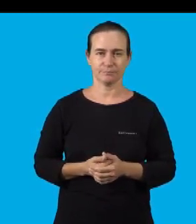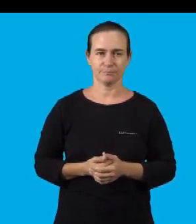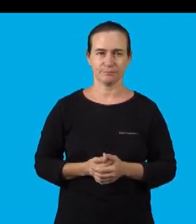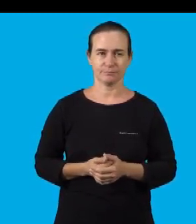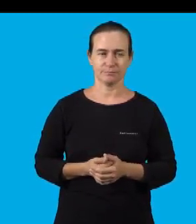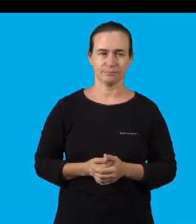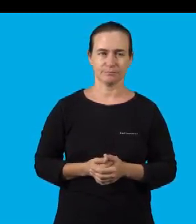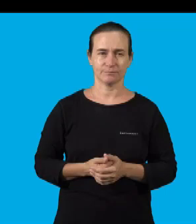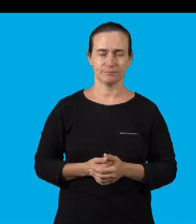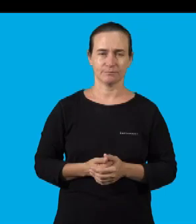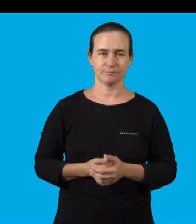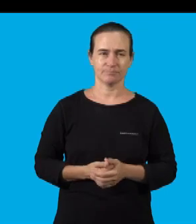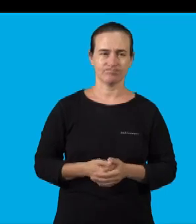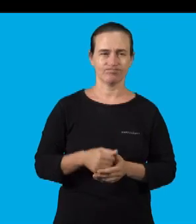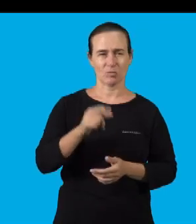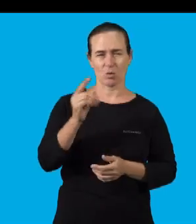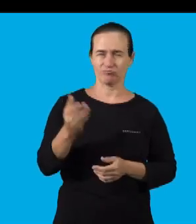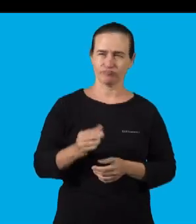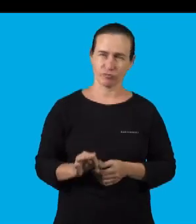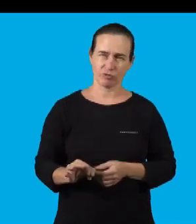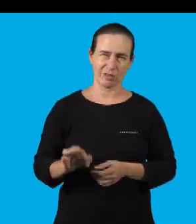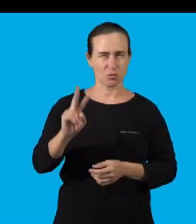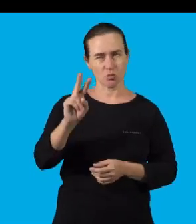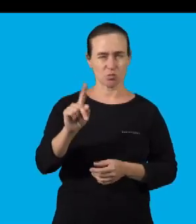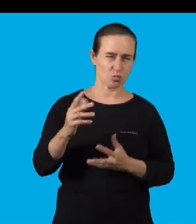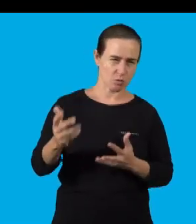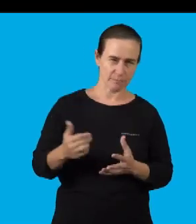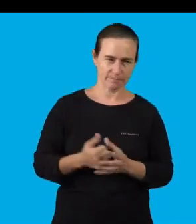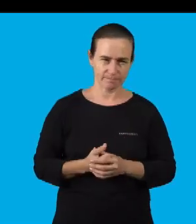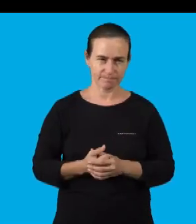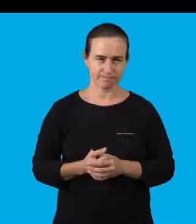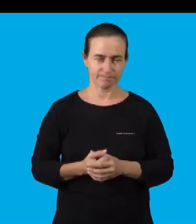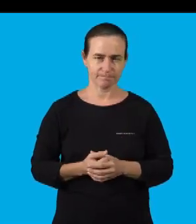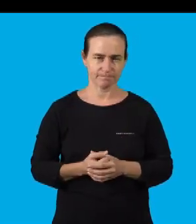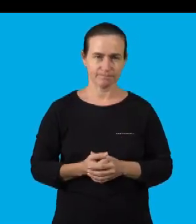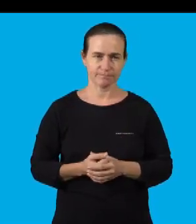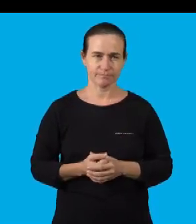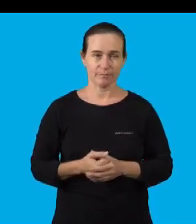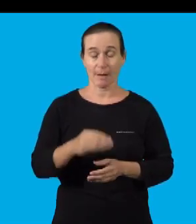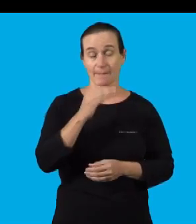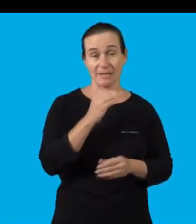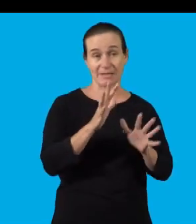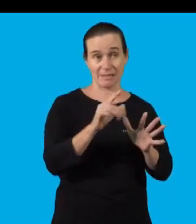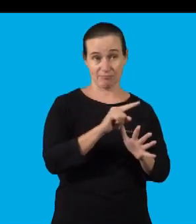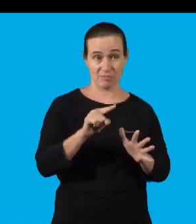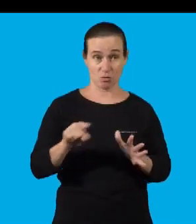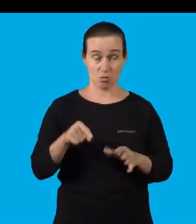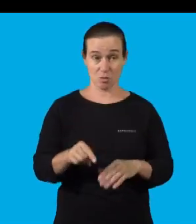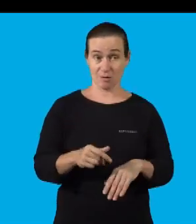So we are going to calculate that 1 over 3 to the exponent of 2. That, of course, is going to give us a 9